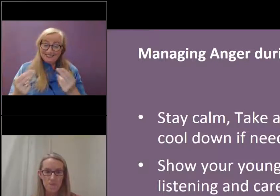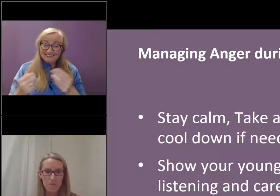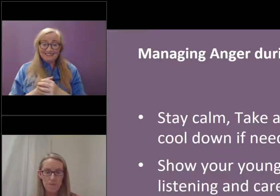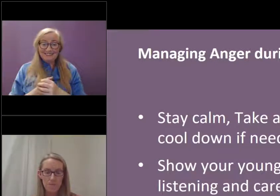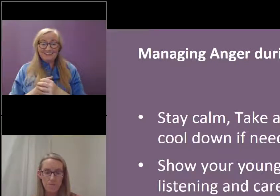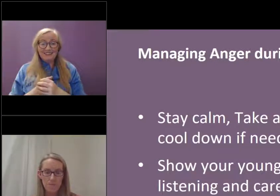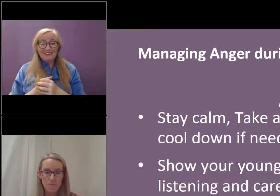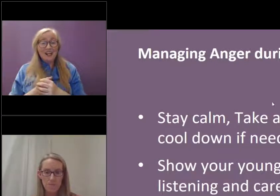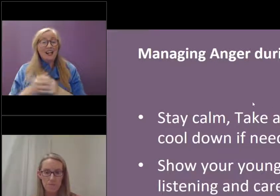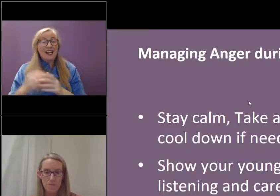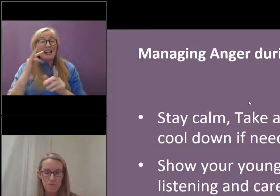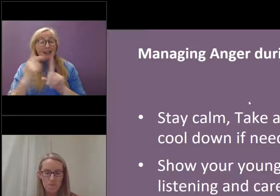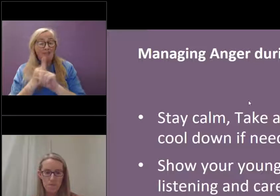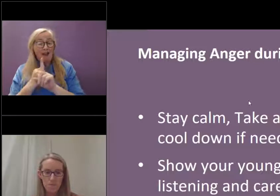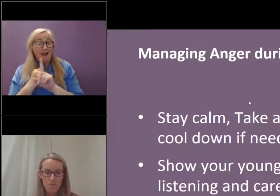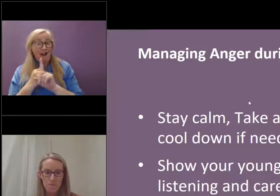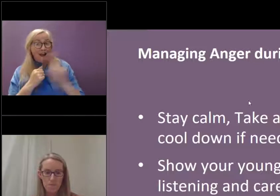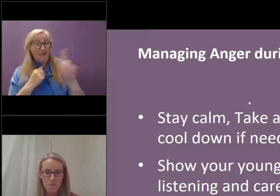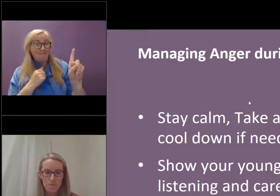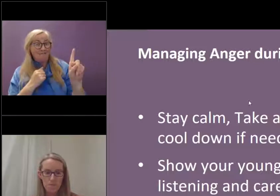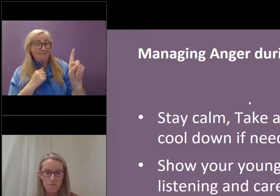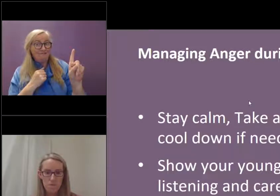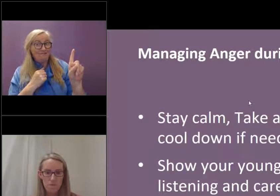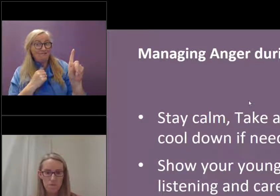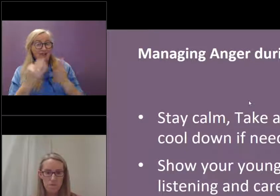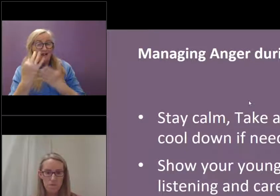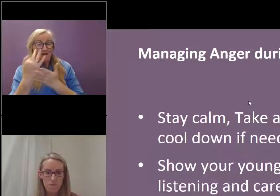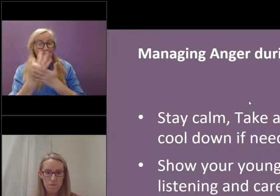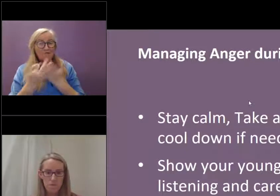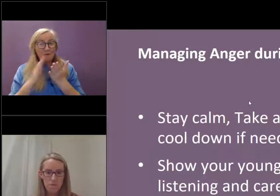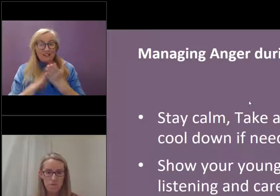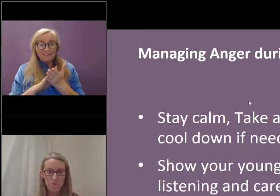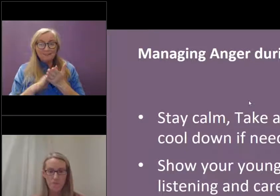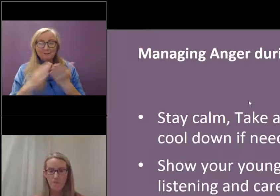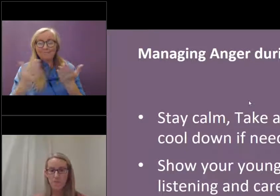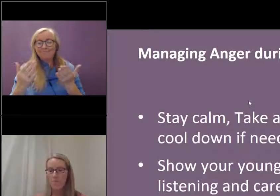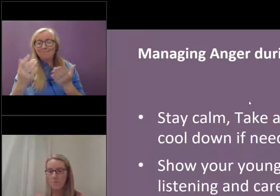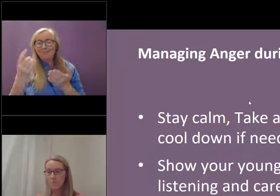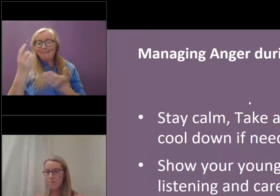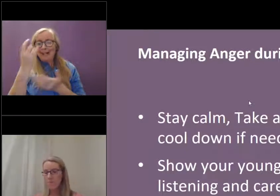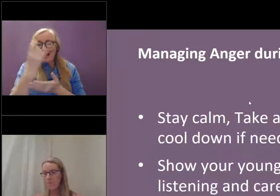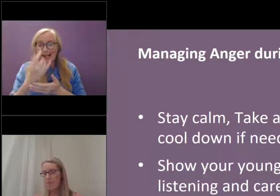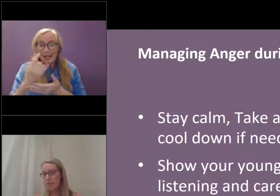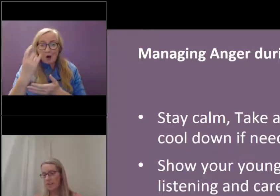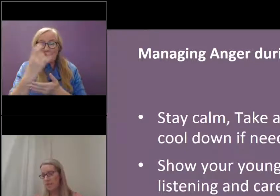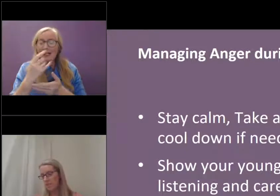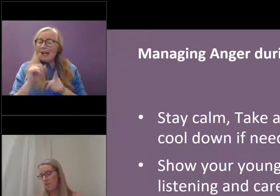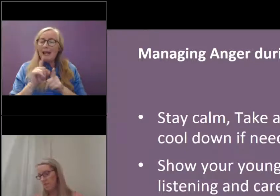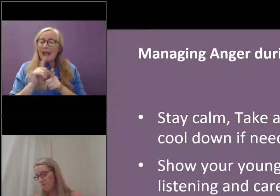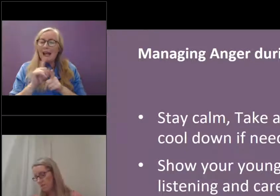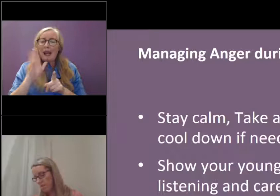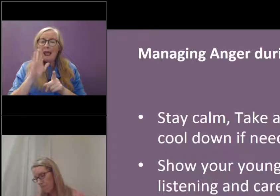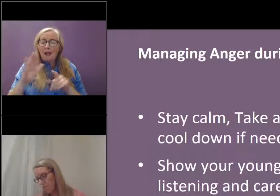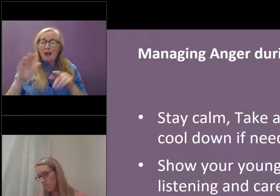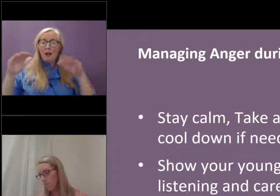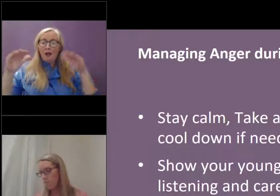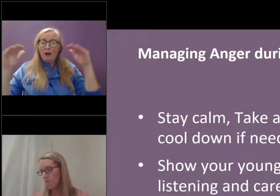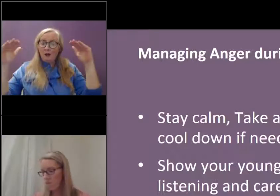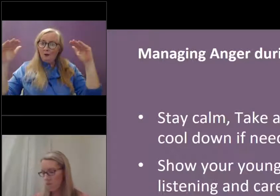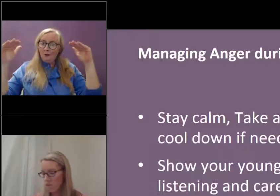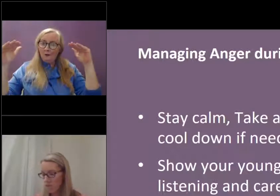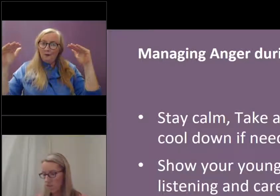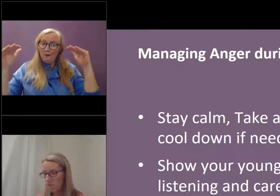walking away for a few minutes, or an hour or whatever, to try and let things diffuse, so you can both come into your